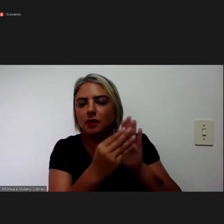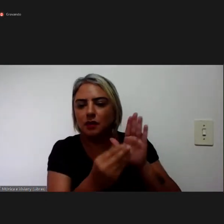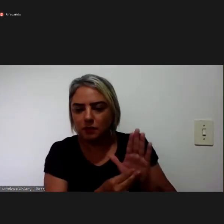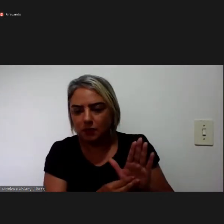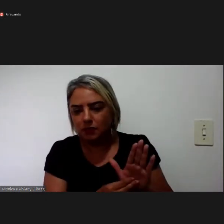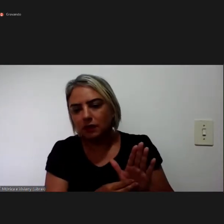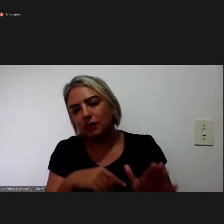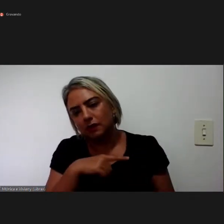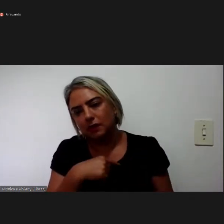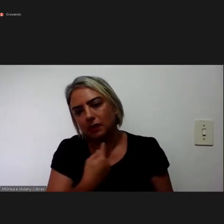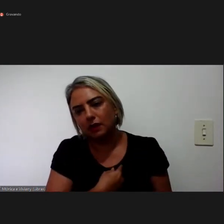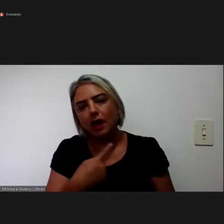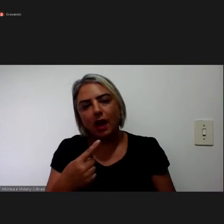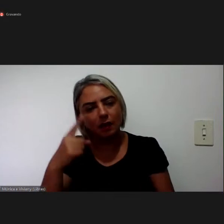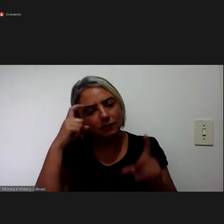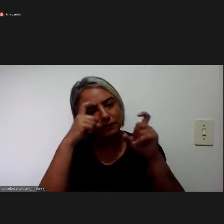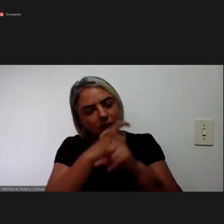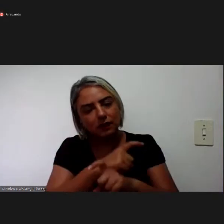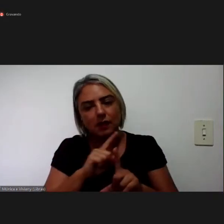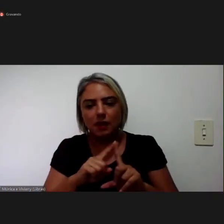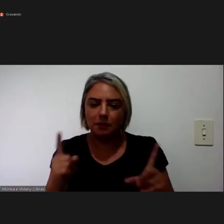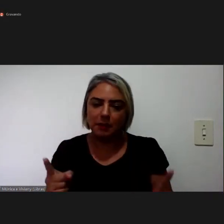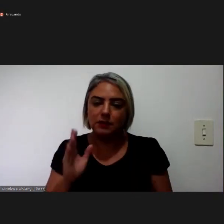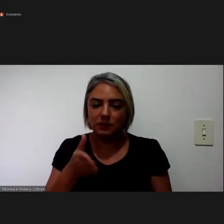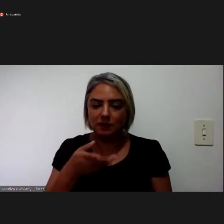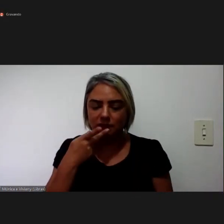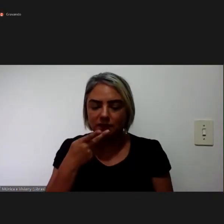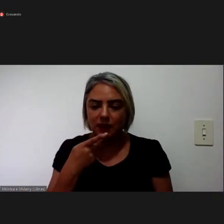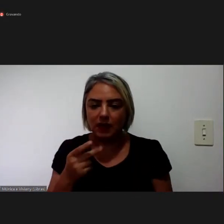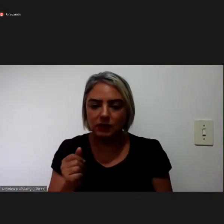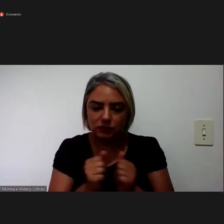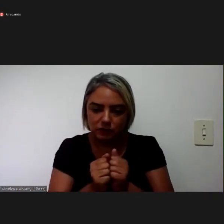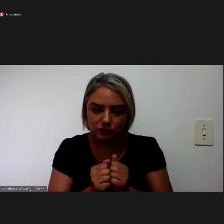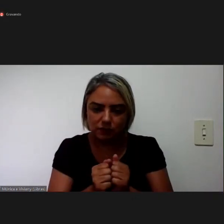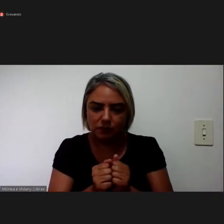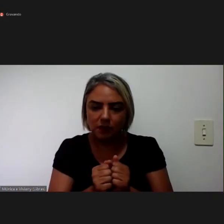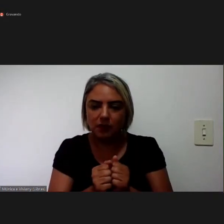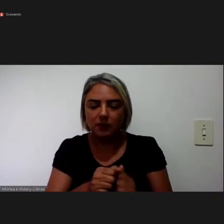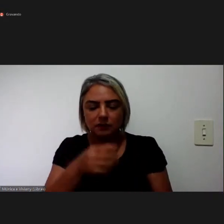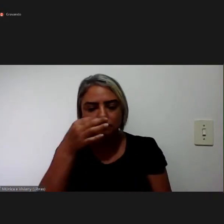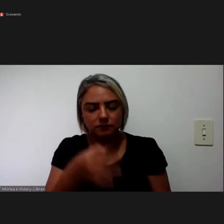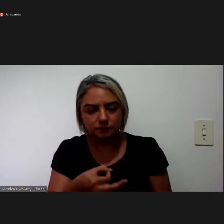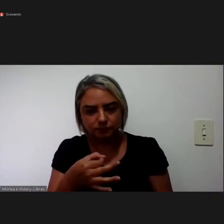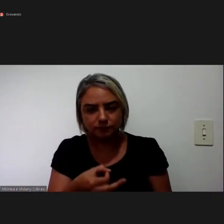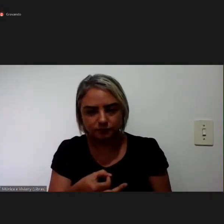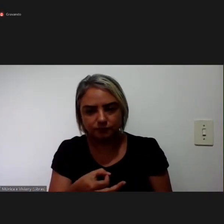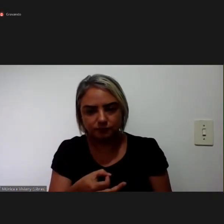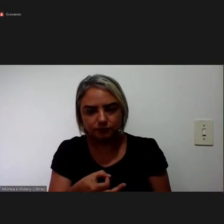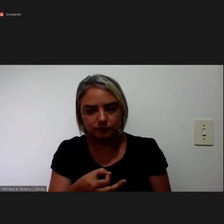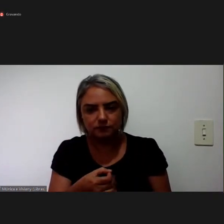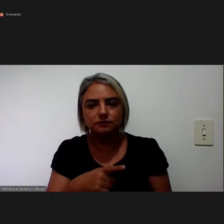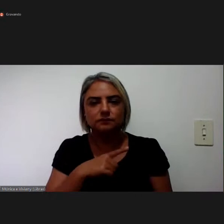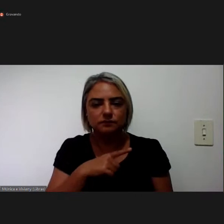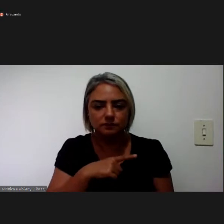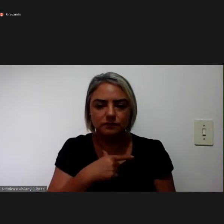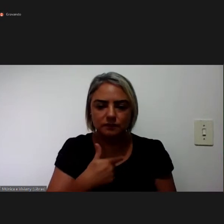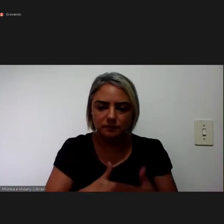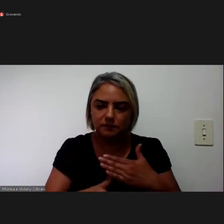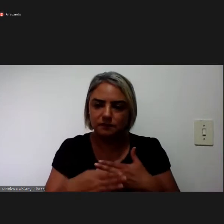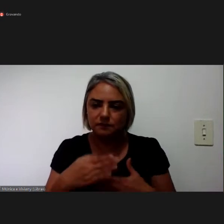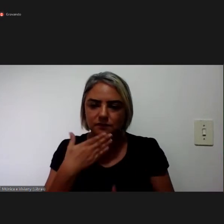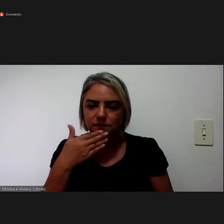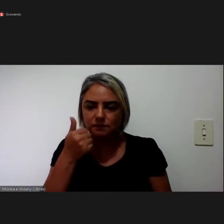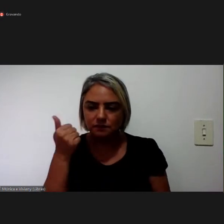in fact, with that model, it's very difficult, but together we